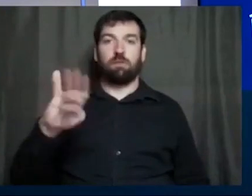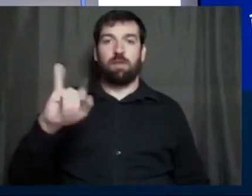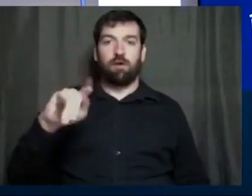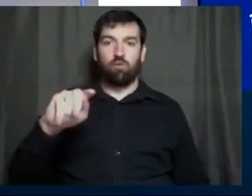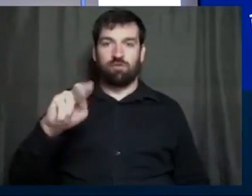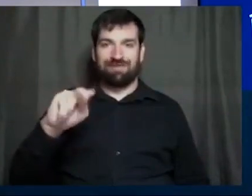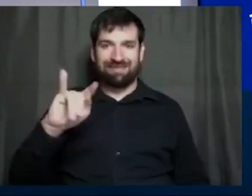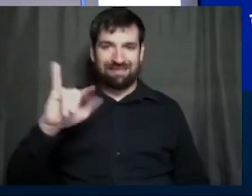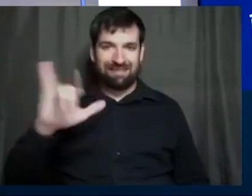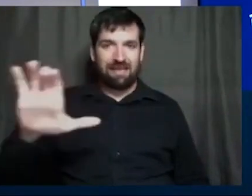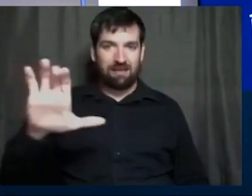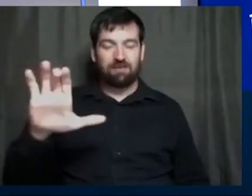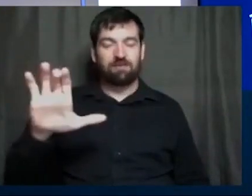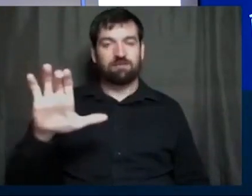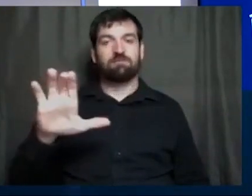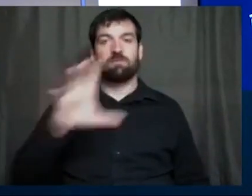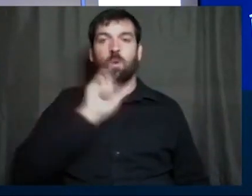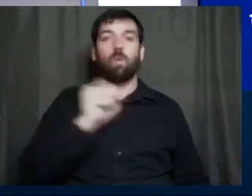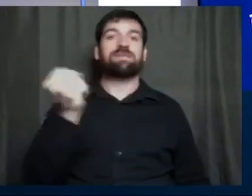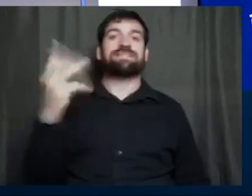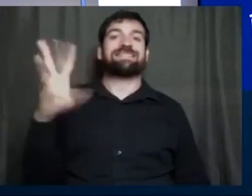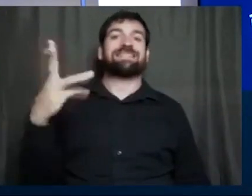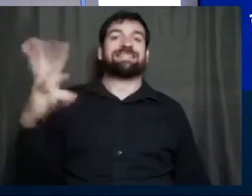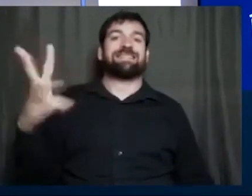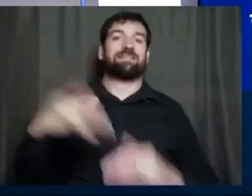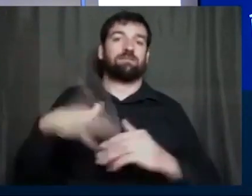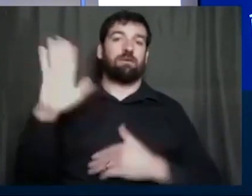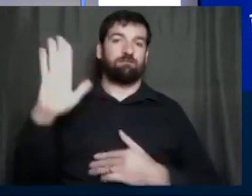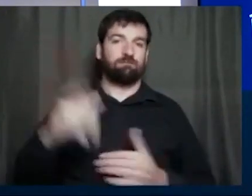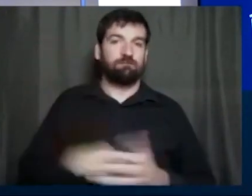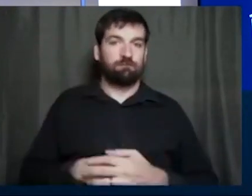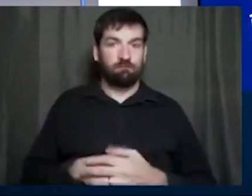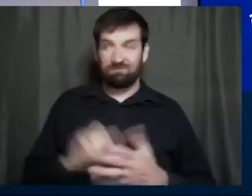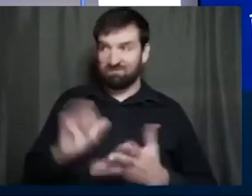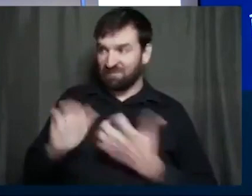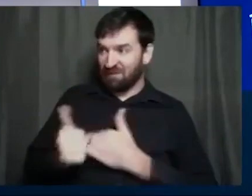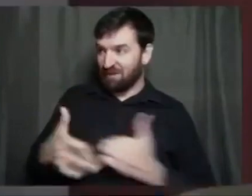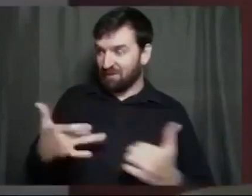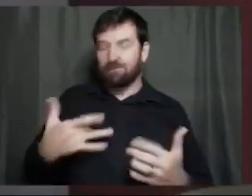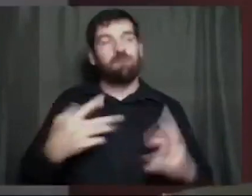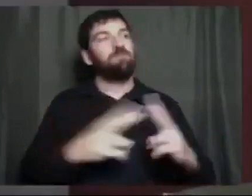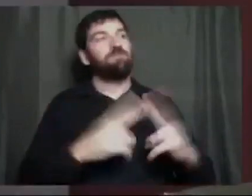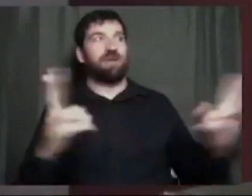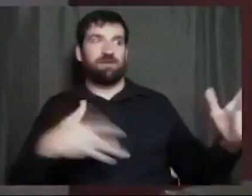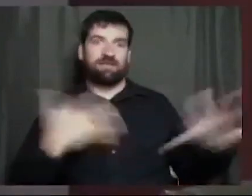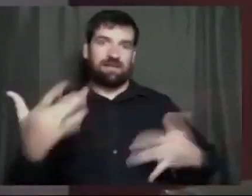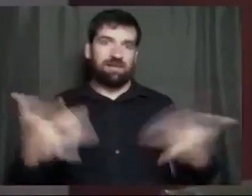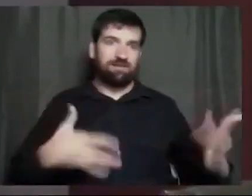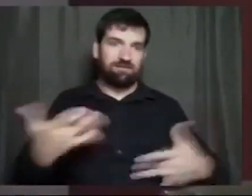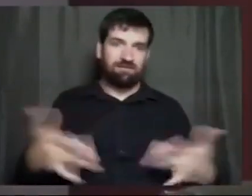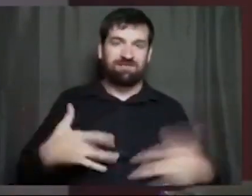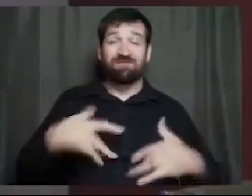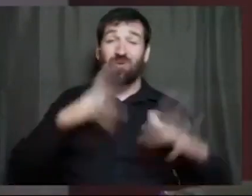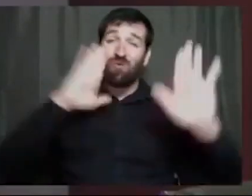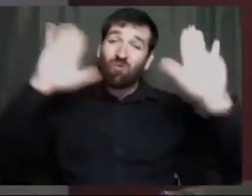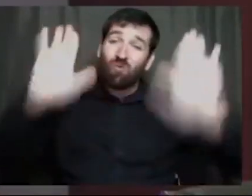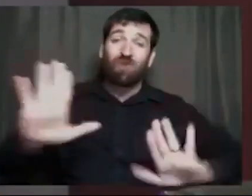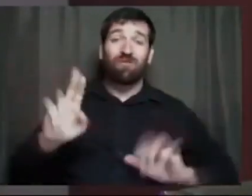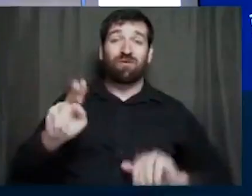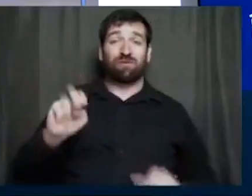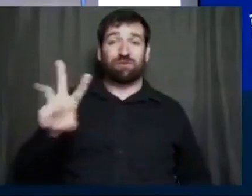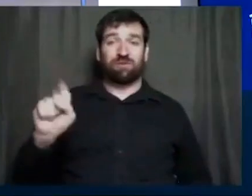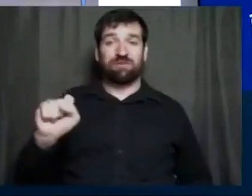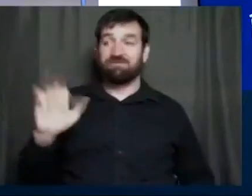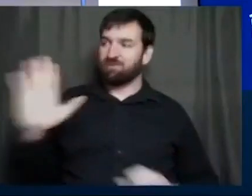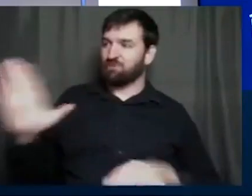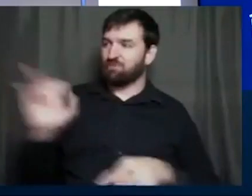for people ages 16 and older. So very exciting. How does that make you feel? I'm very excited. Hearing that. This is wonderful news. It makes your job easier, I would imagine, in